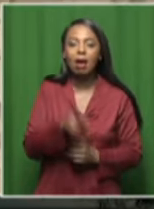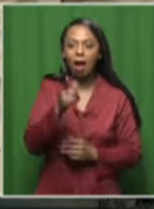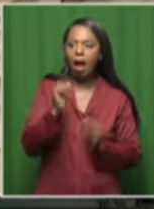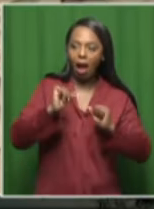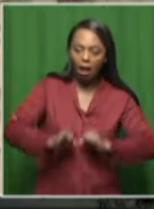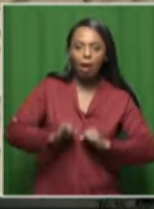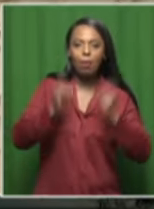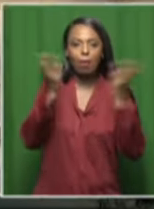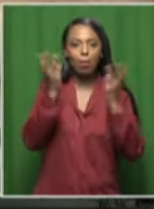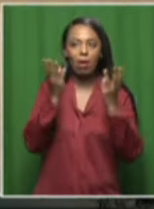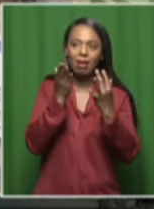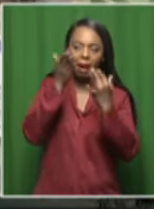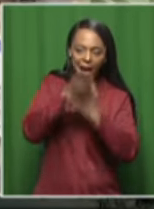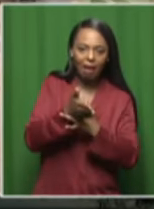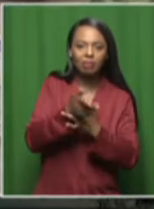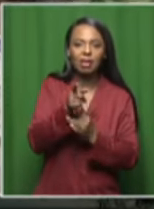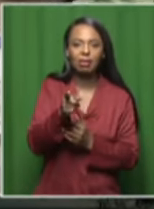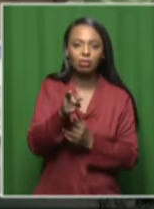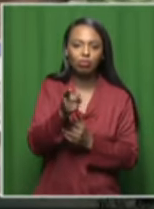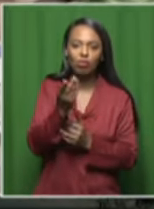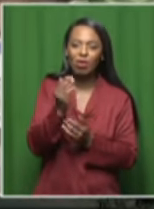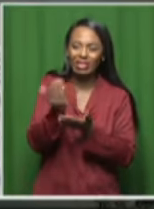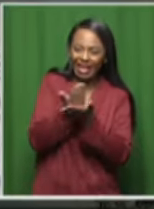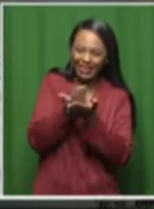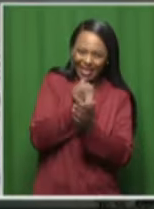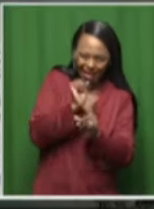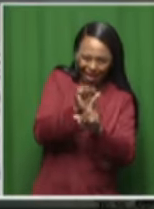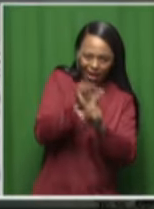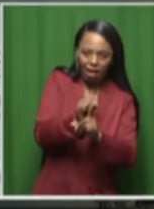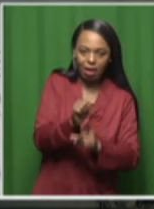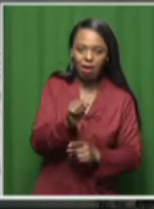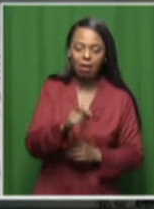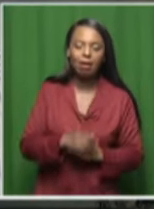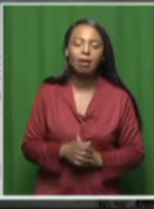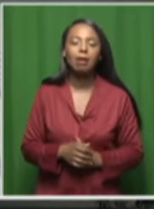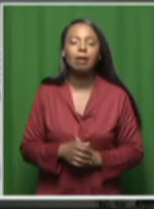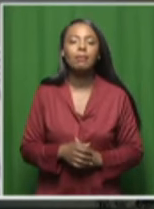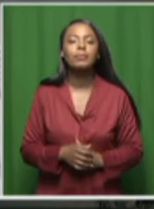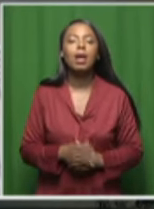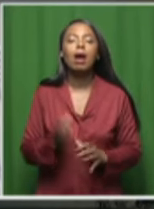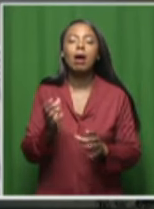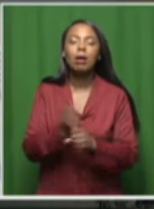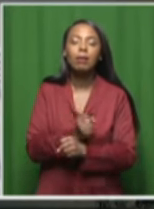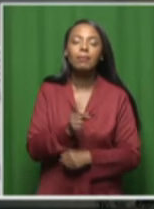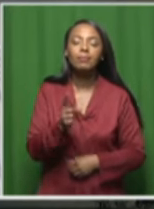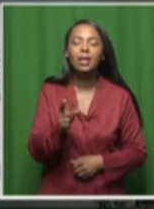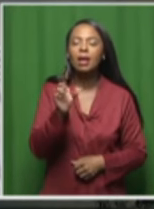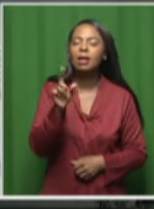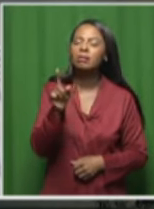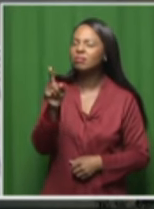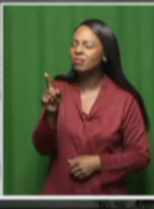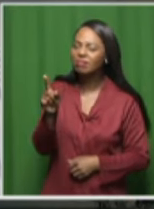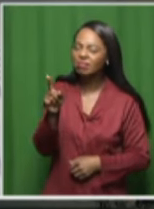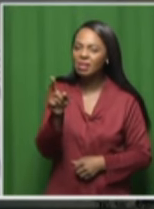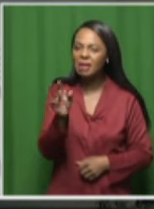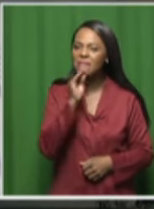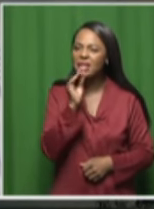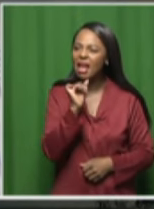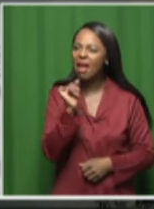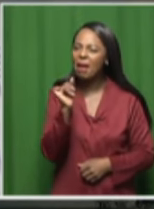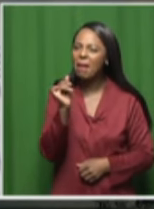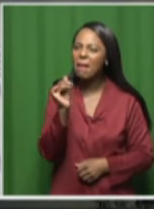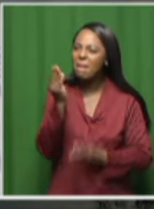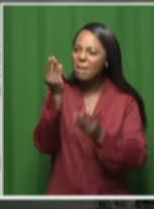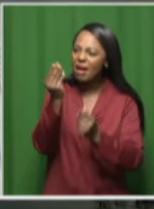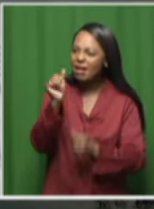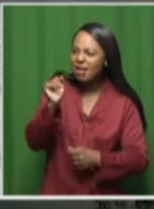some access to past savings. So when we talk about, is there a capped amount? Can they